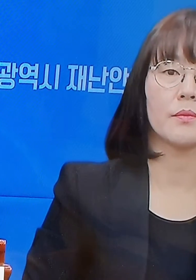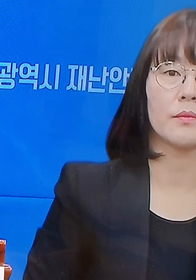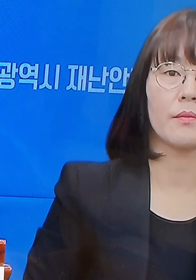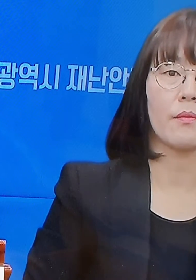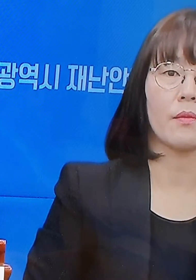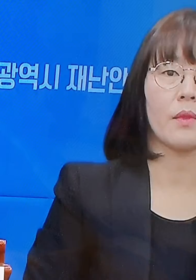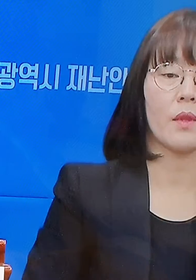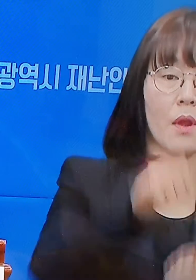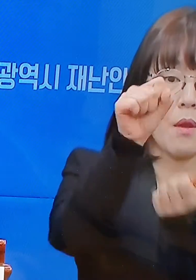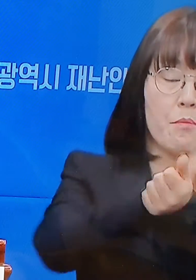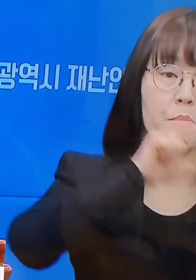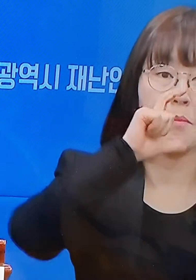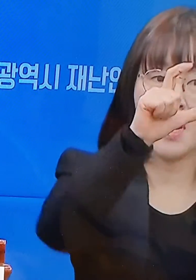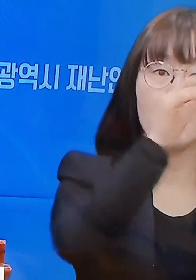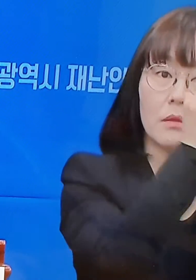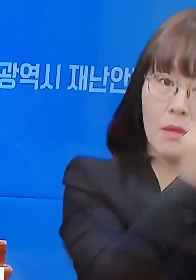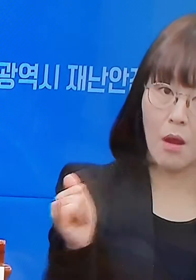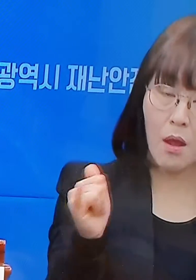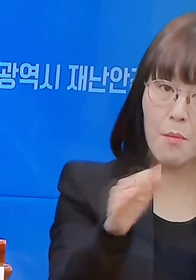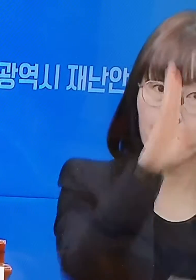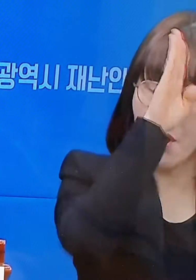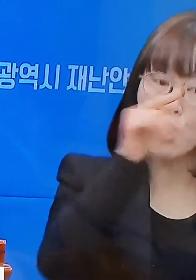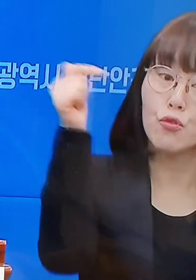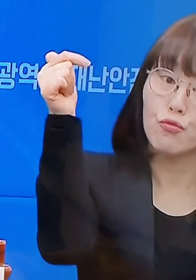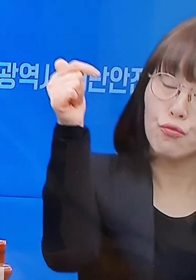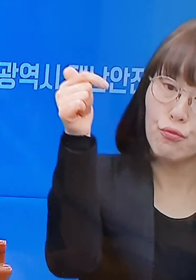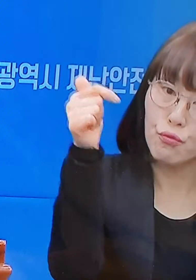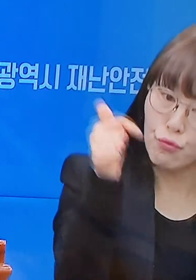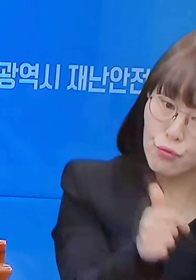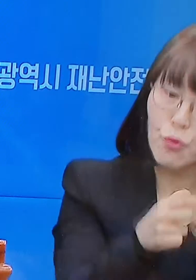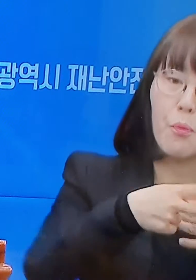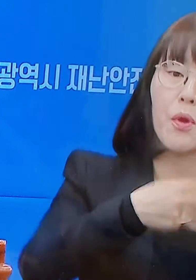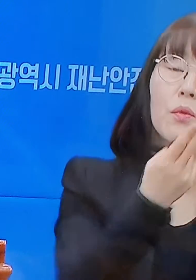kill low temperature hosts,